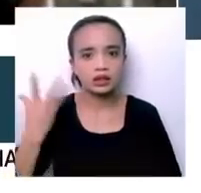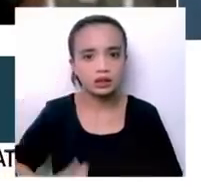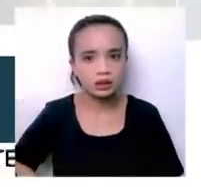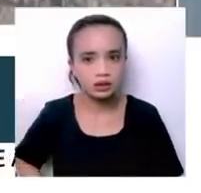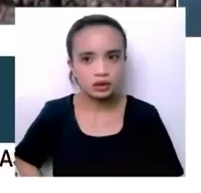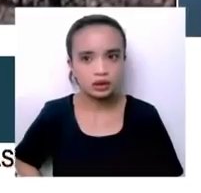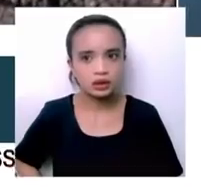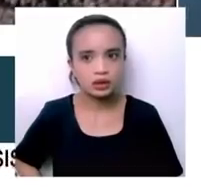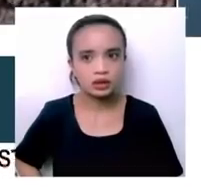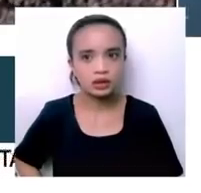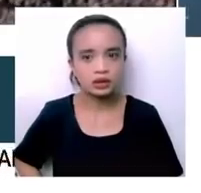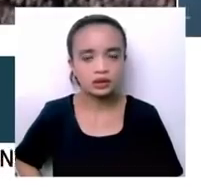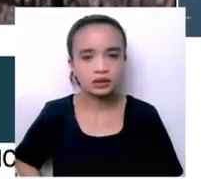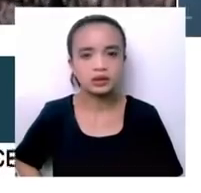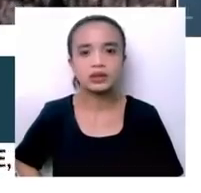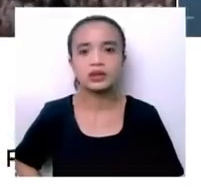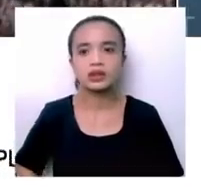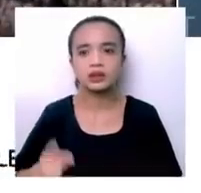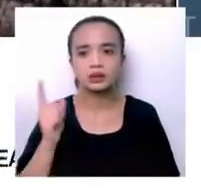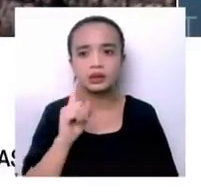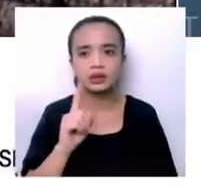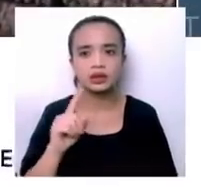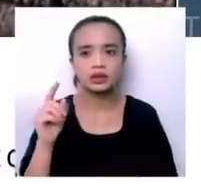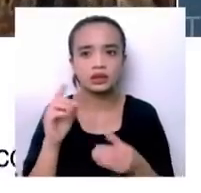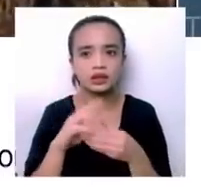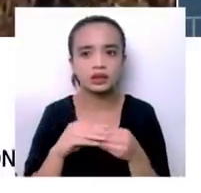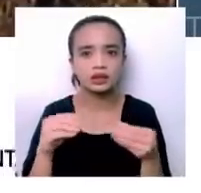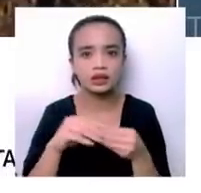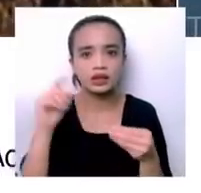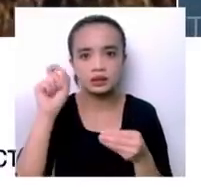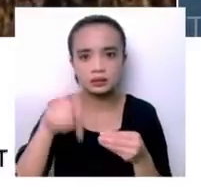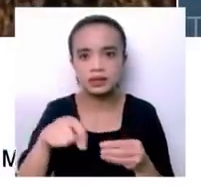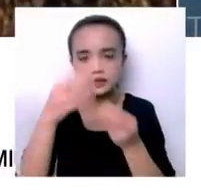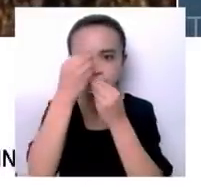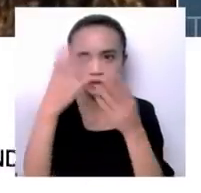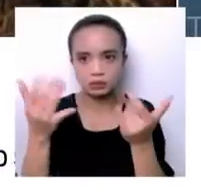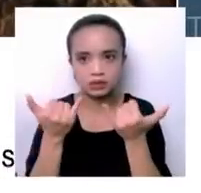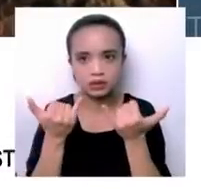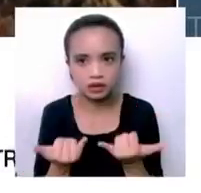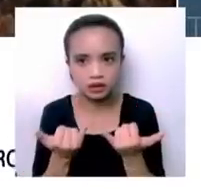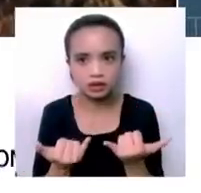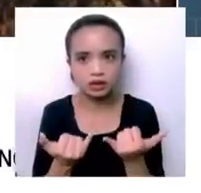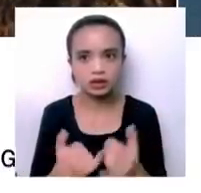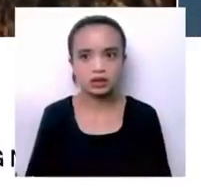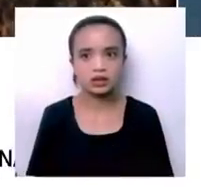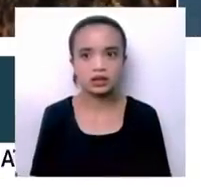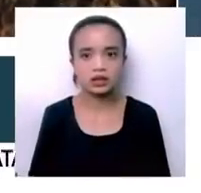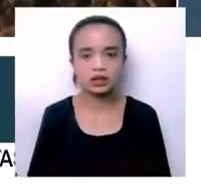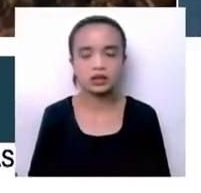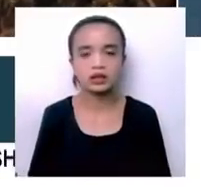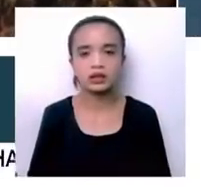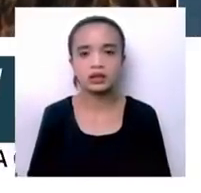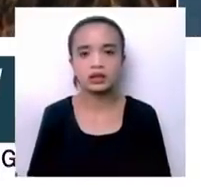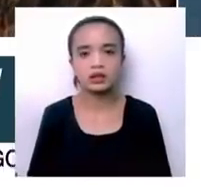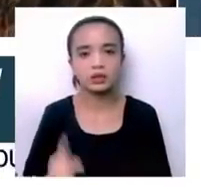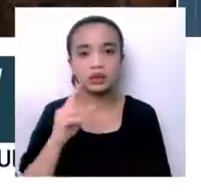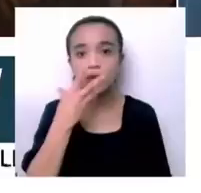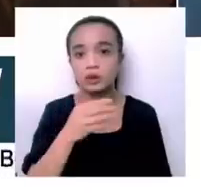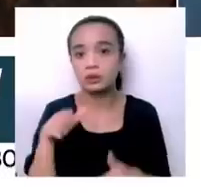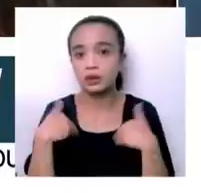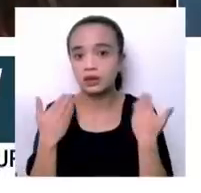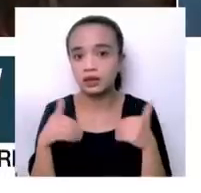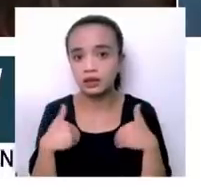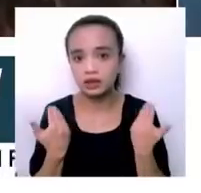the people. The story of EDSA must be told now at dapat sanang maintindihan ng mga kabataan more than